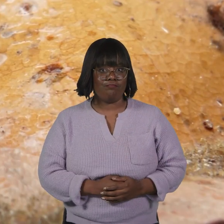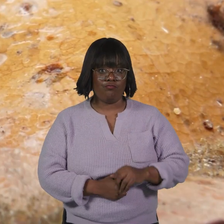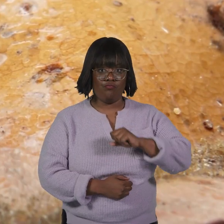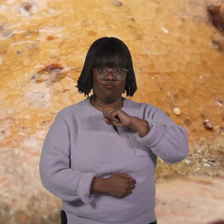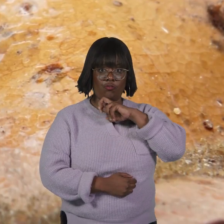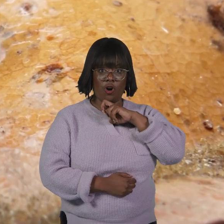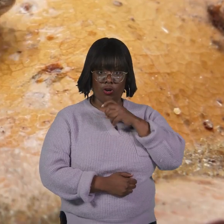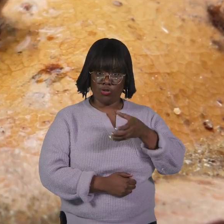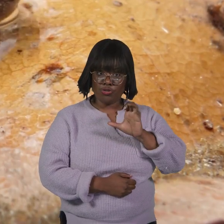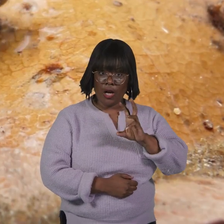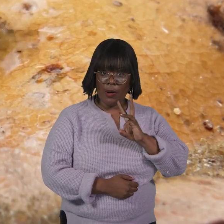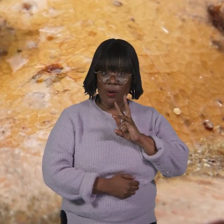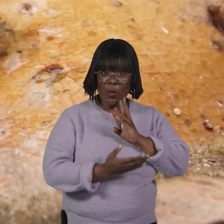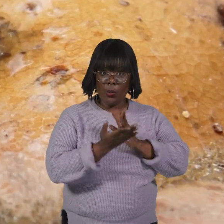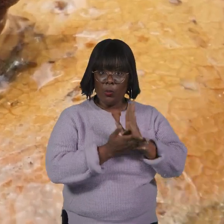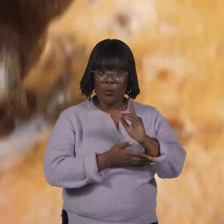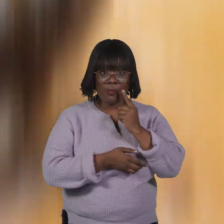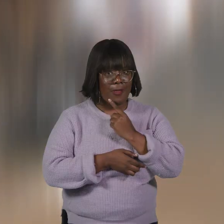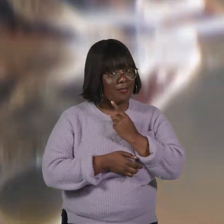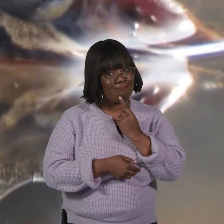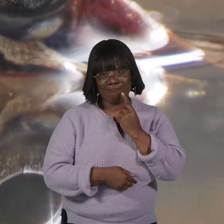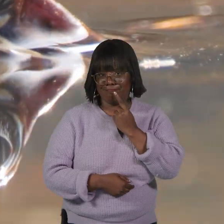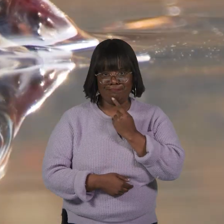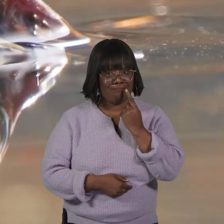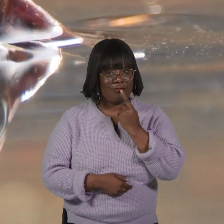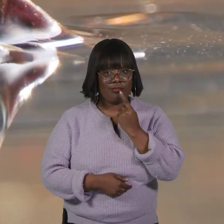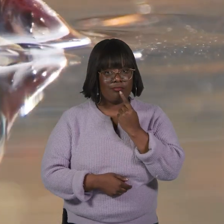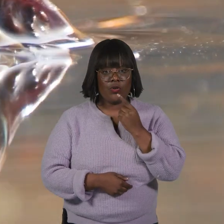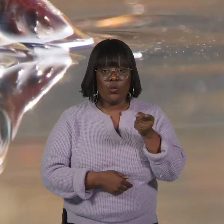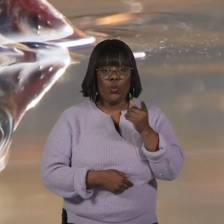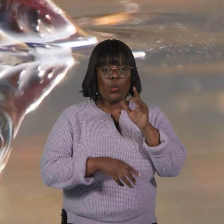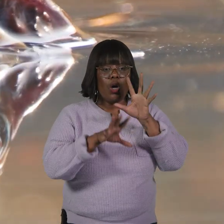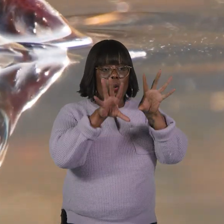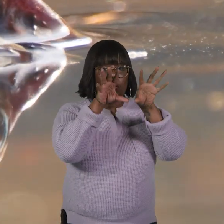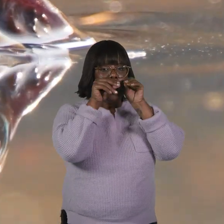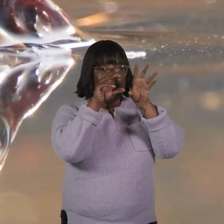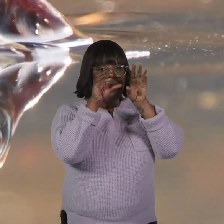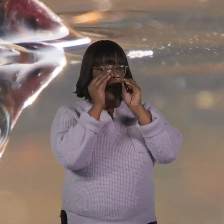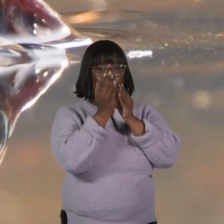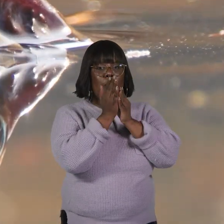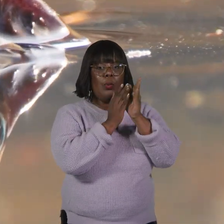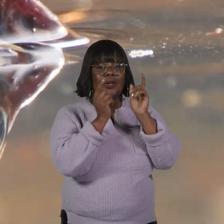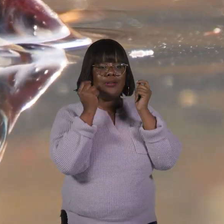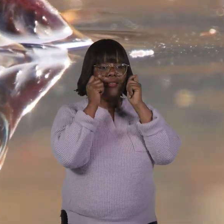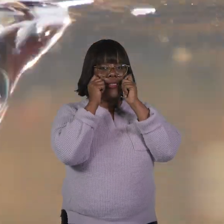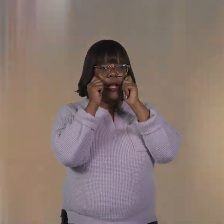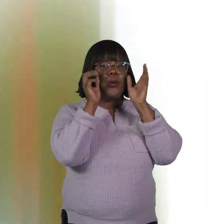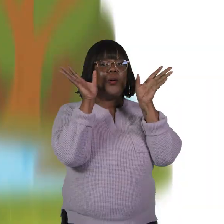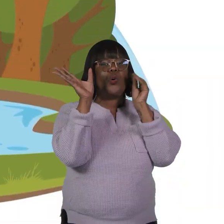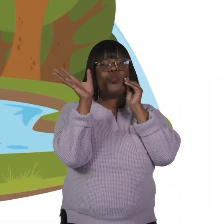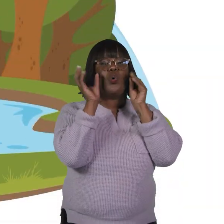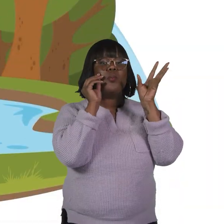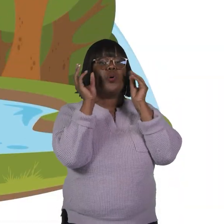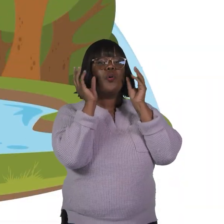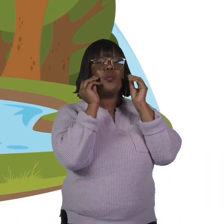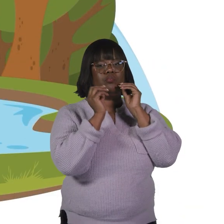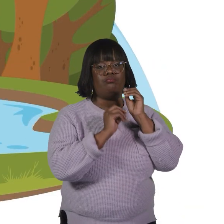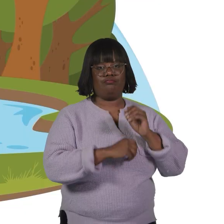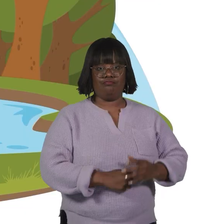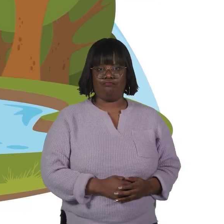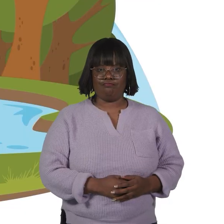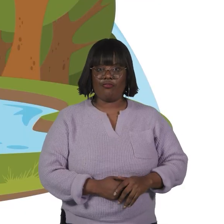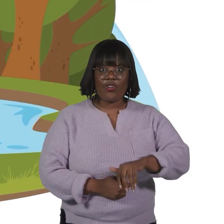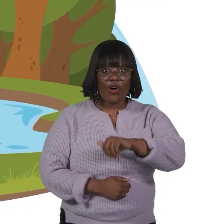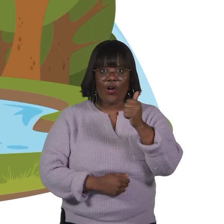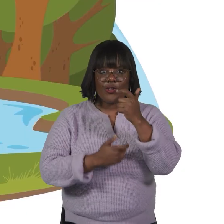don't drink water through their mouths. They absorb it through their skin. Other